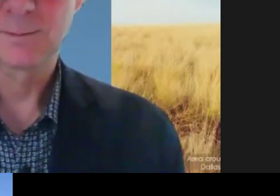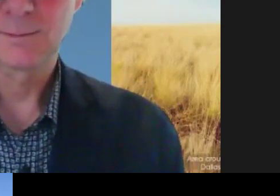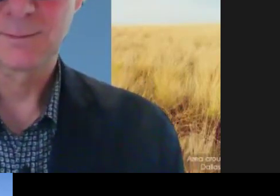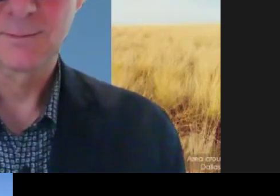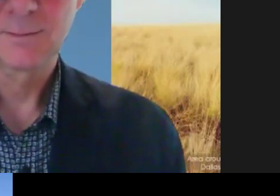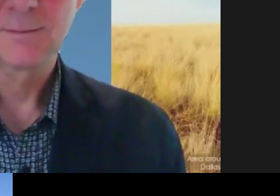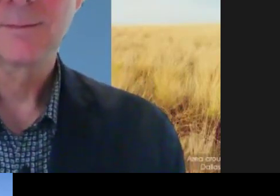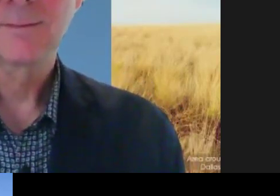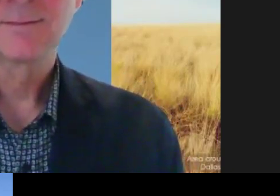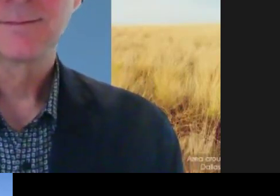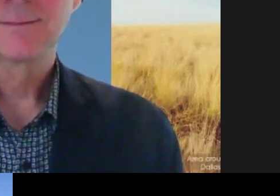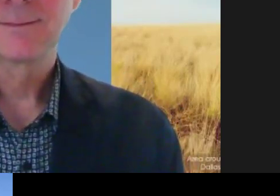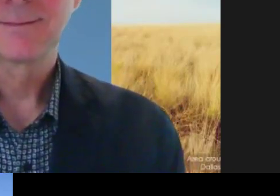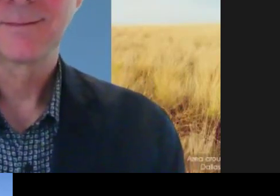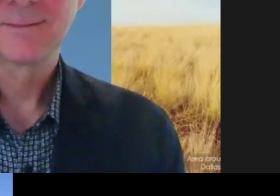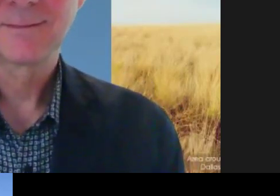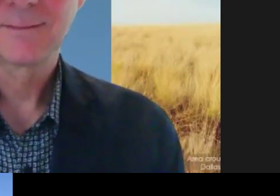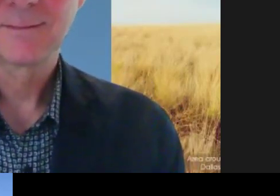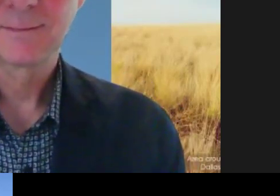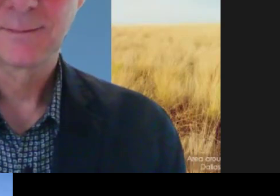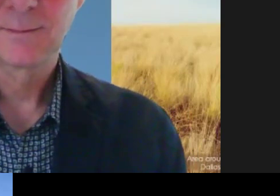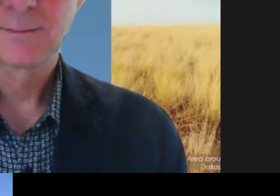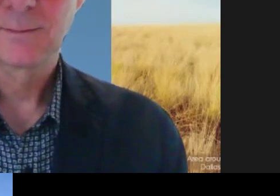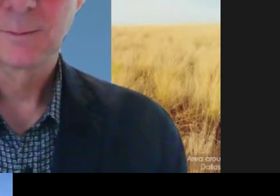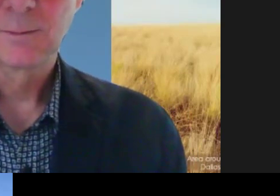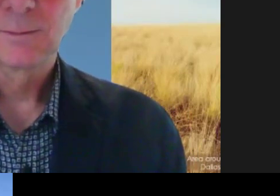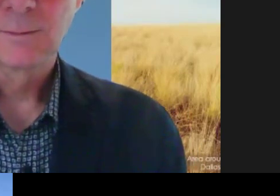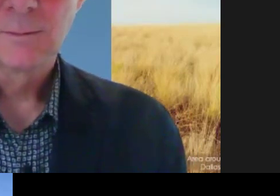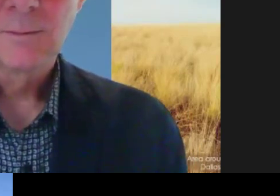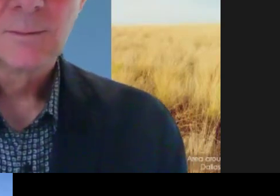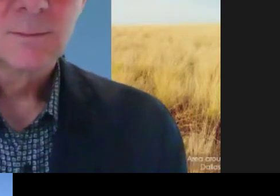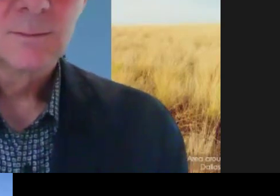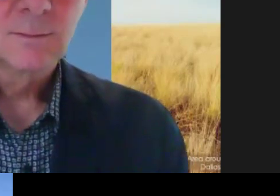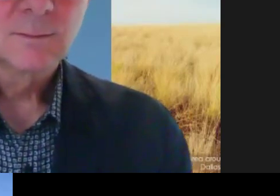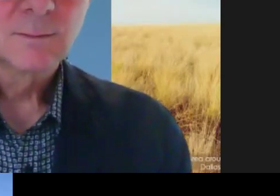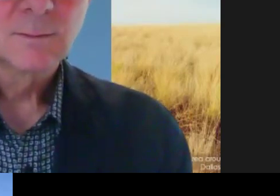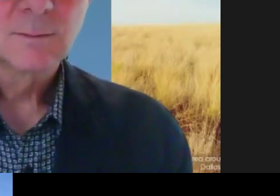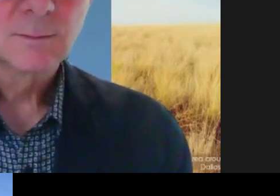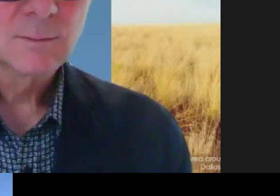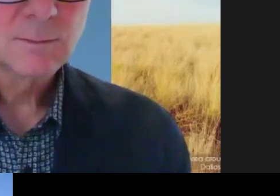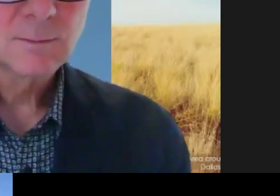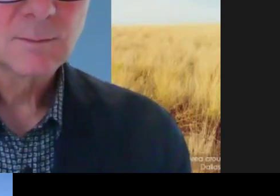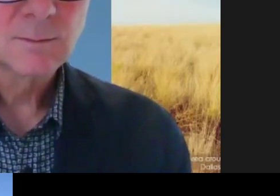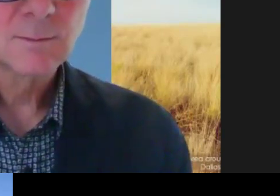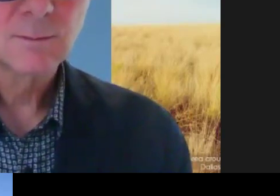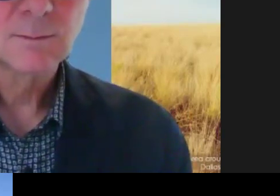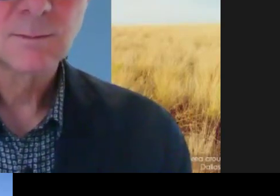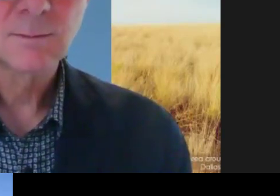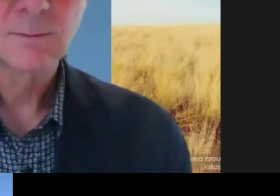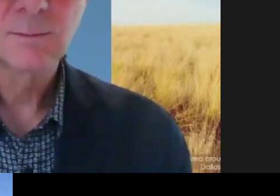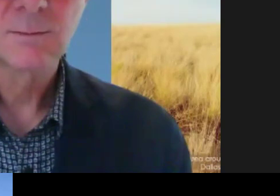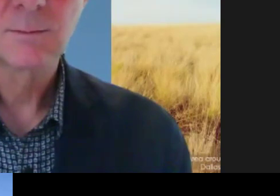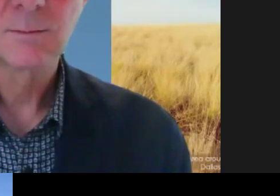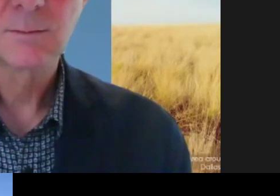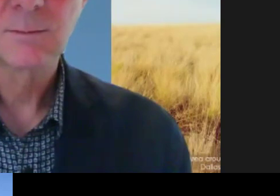said were available. But we have one question that asked, what does your push trainings look like?